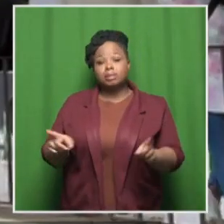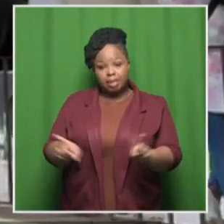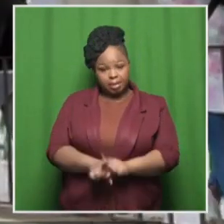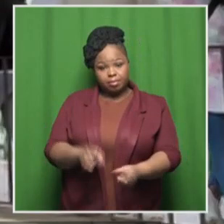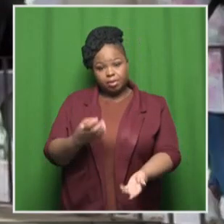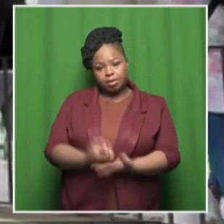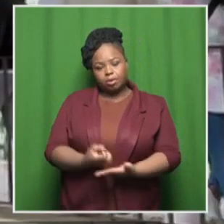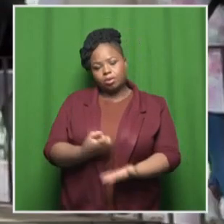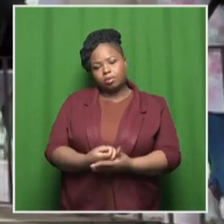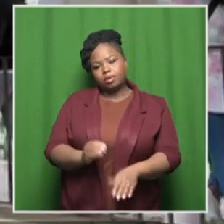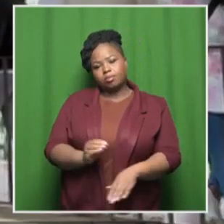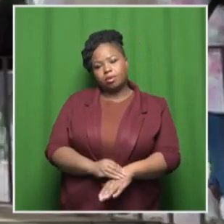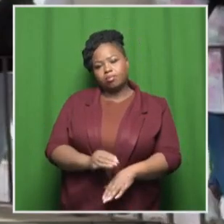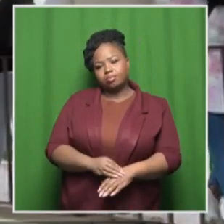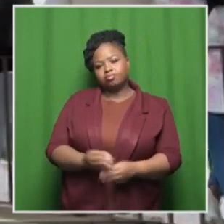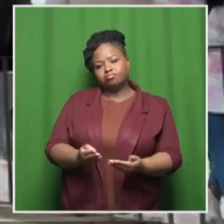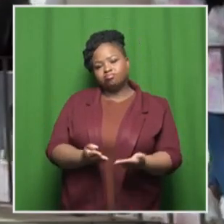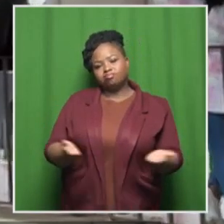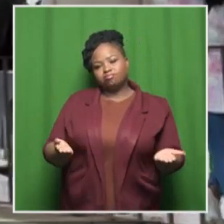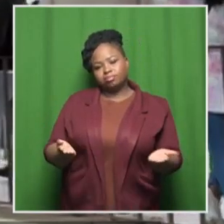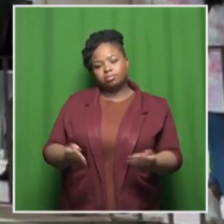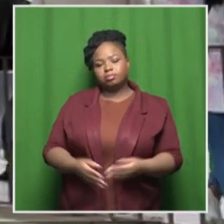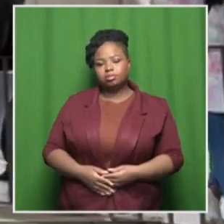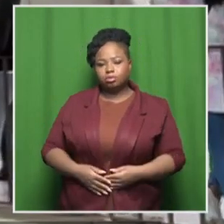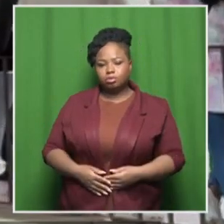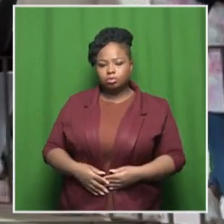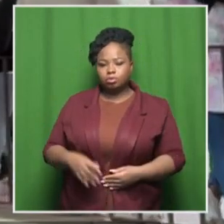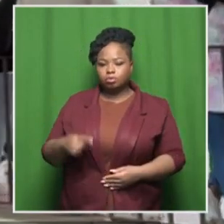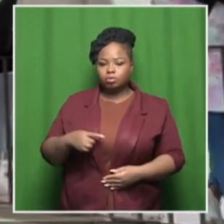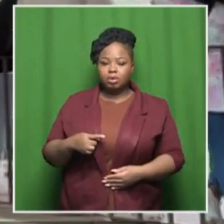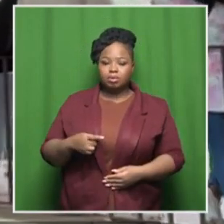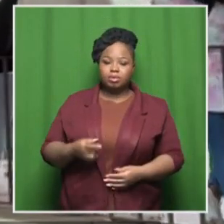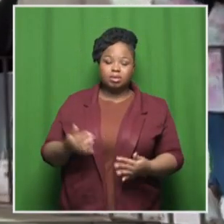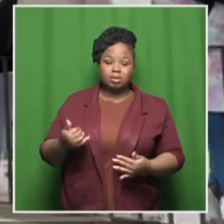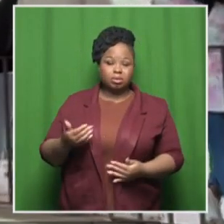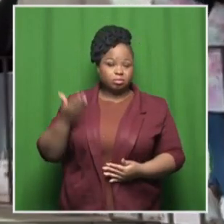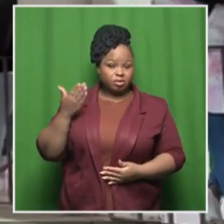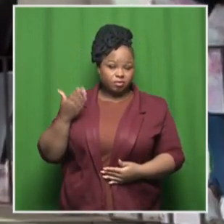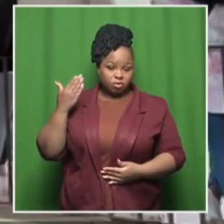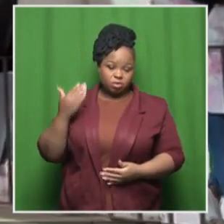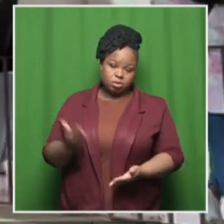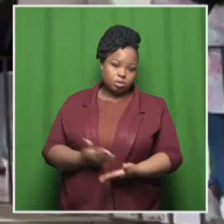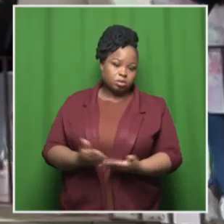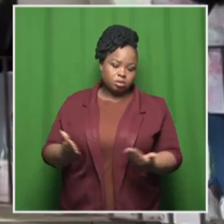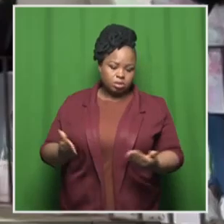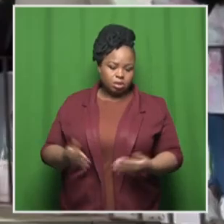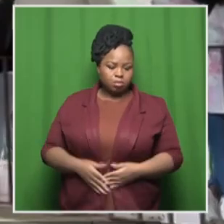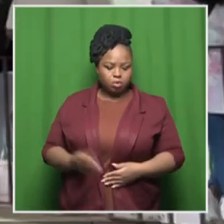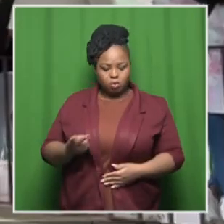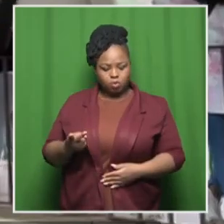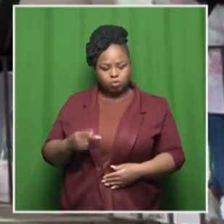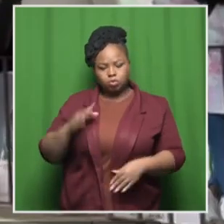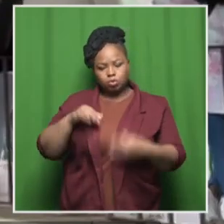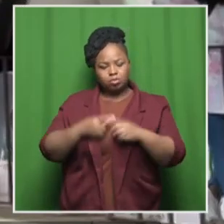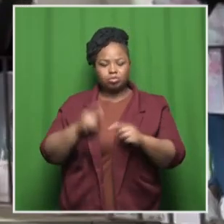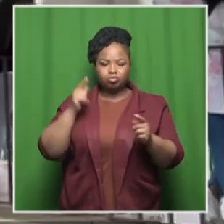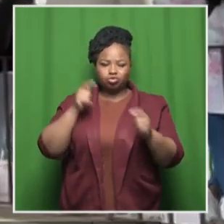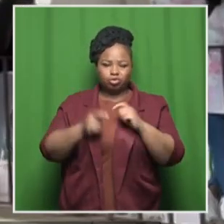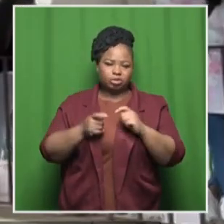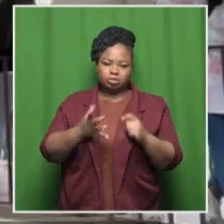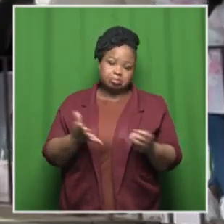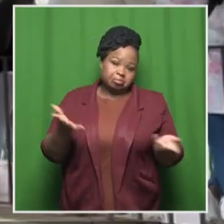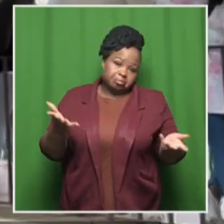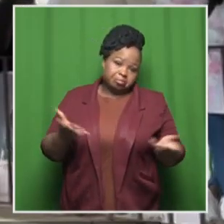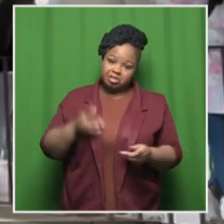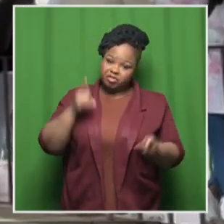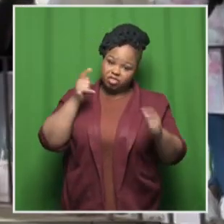economic problems, which they are yearning for, and some go to an extra length of talking about change. Whether